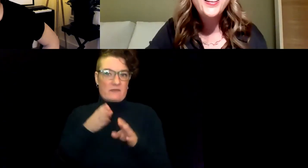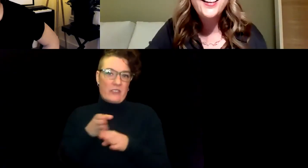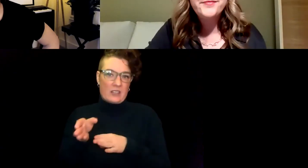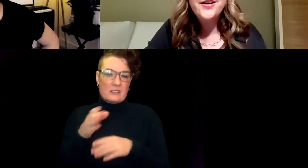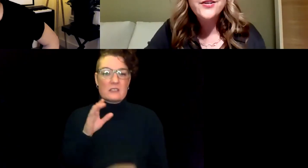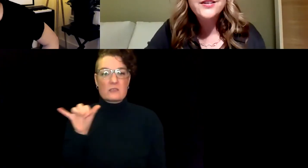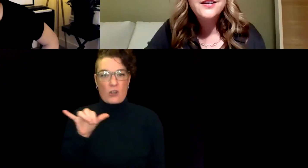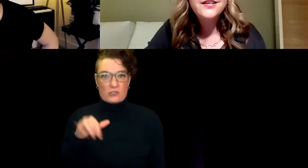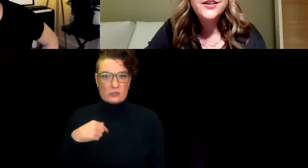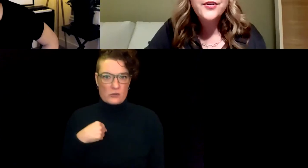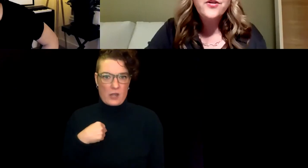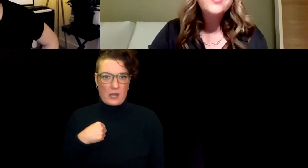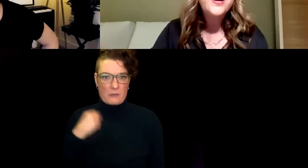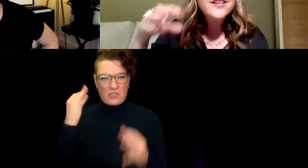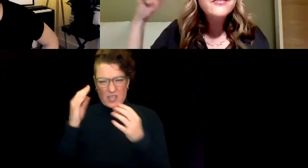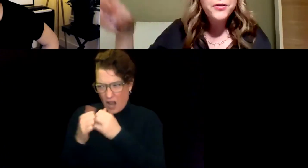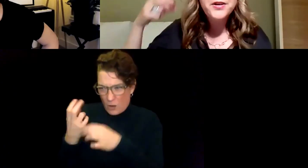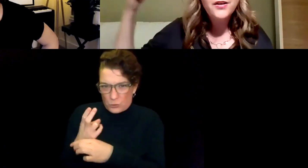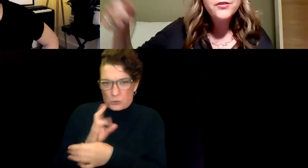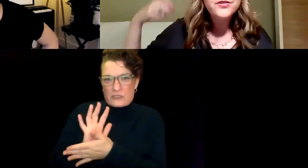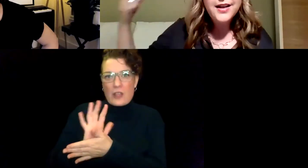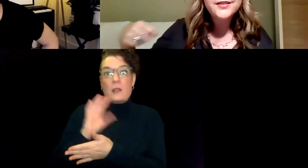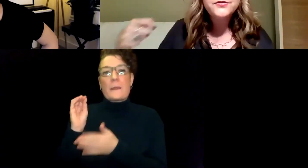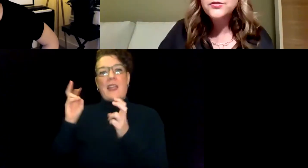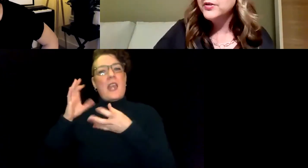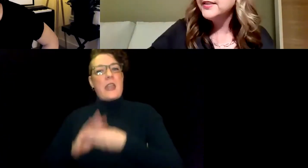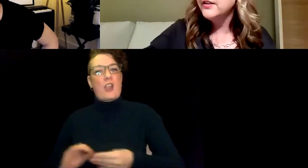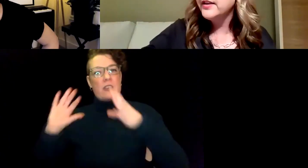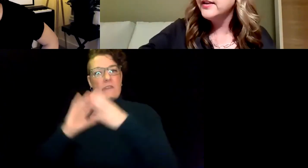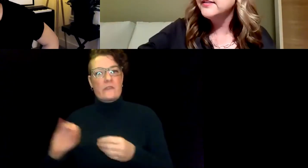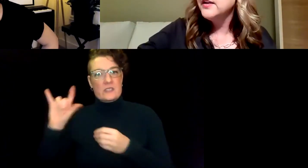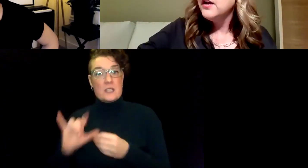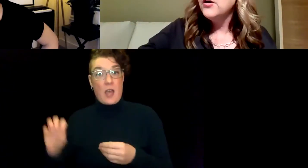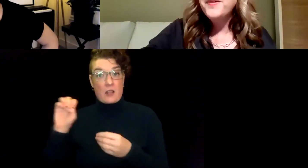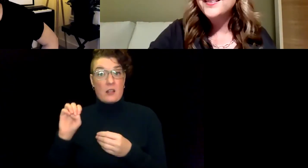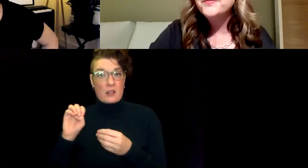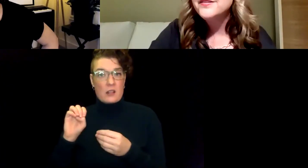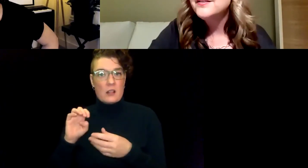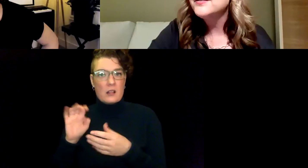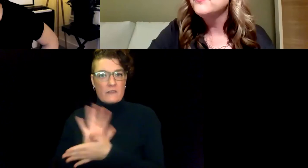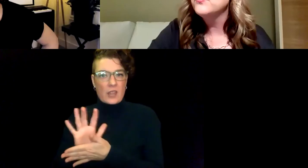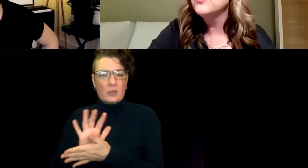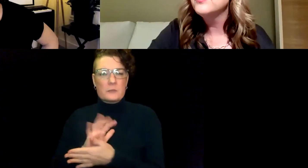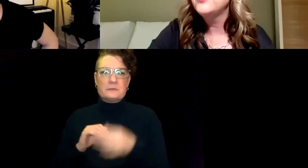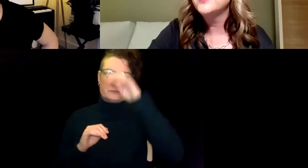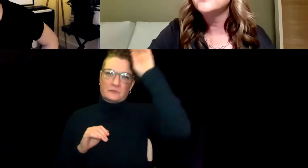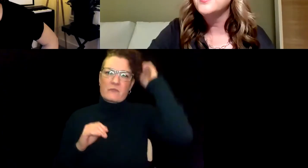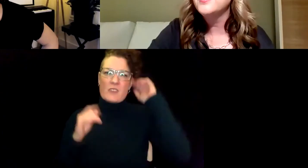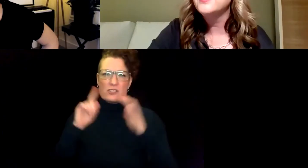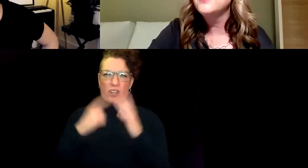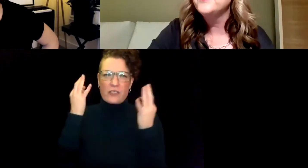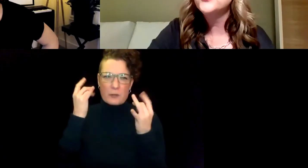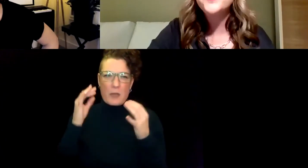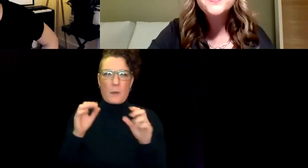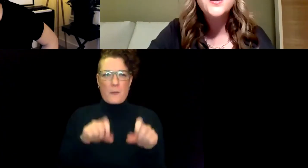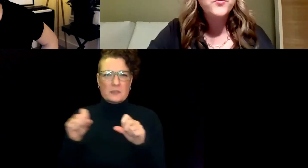started thinking about, narrative film and other kinds of storytelling are possibilities for things